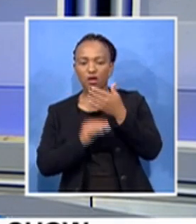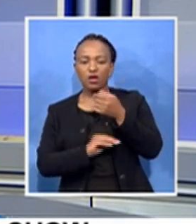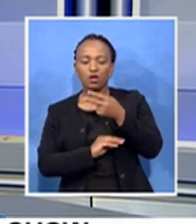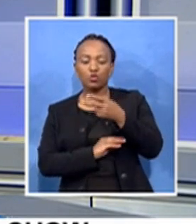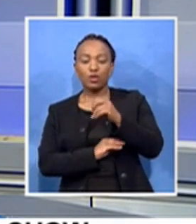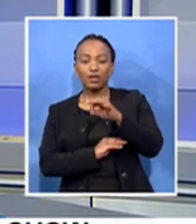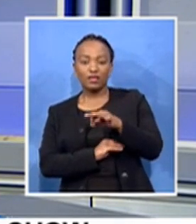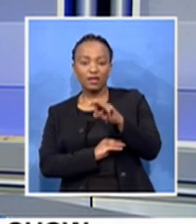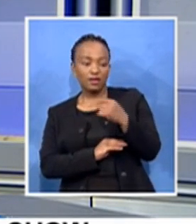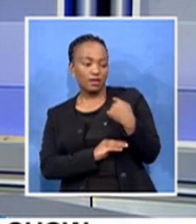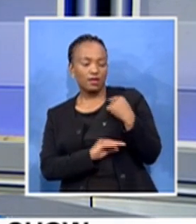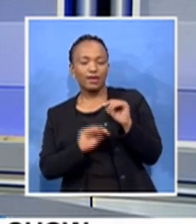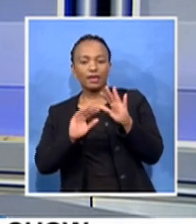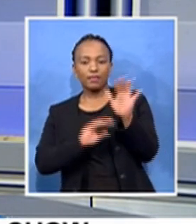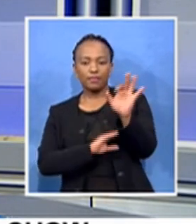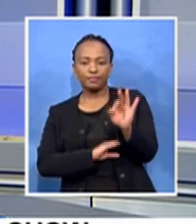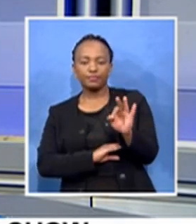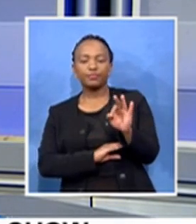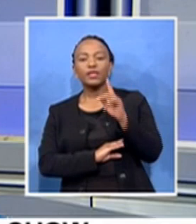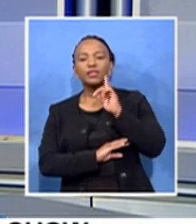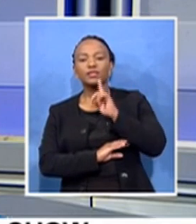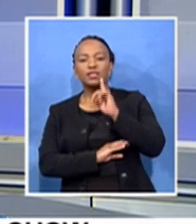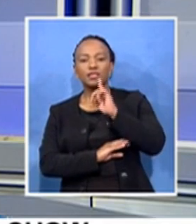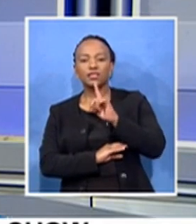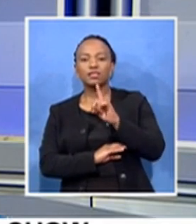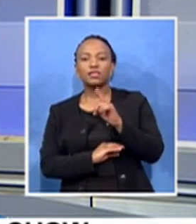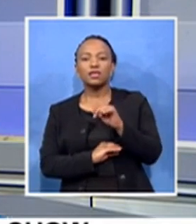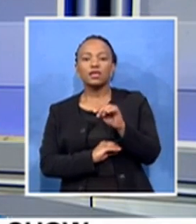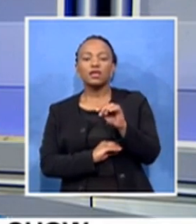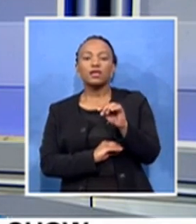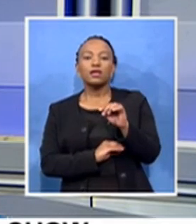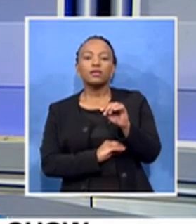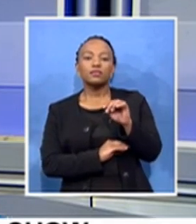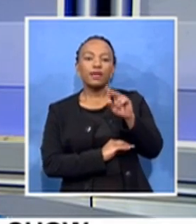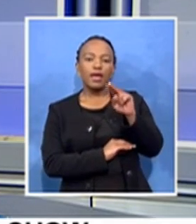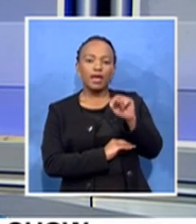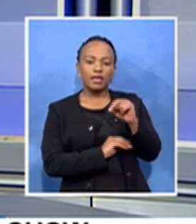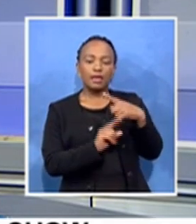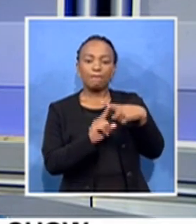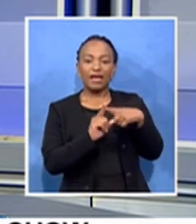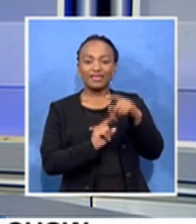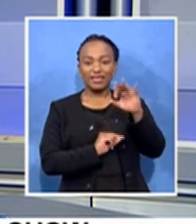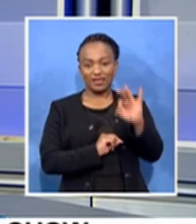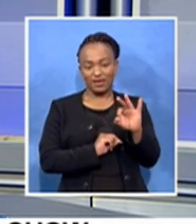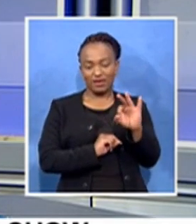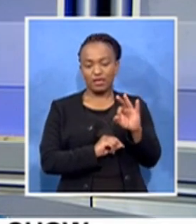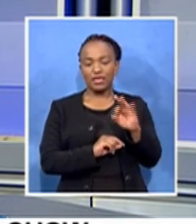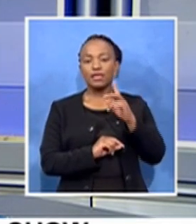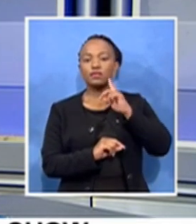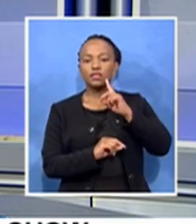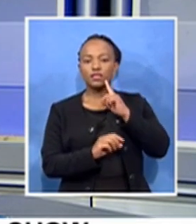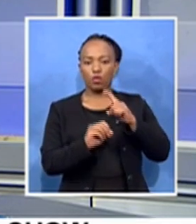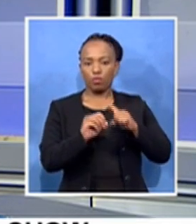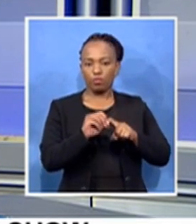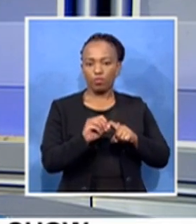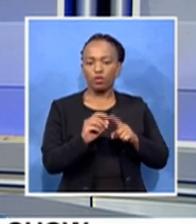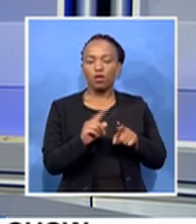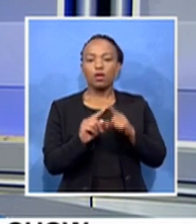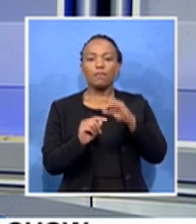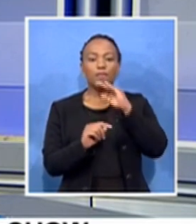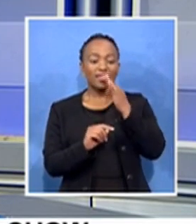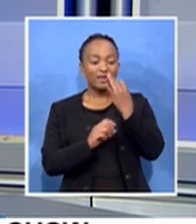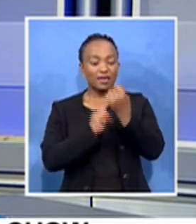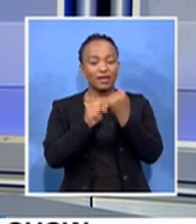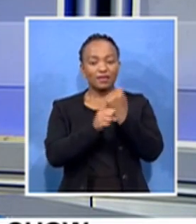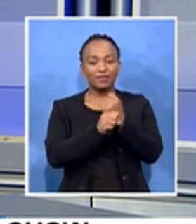an M+3 minimum postgraduate teacher qualification. That, of course, means 3 years of